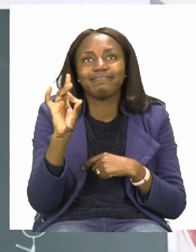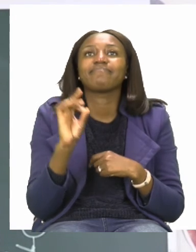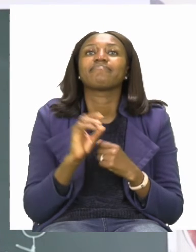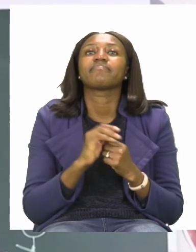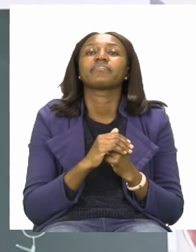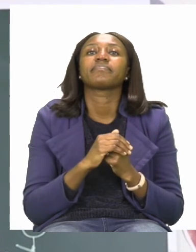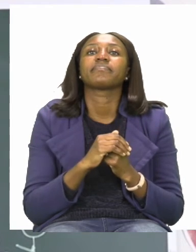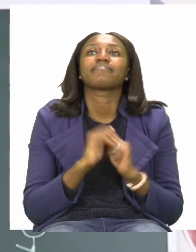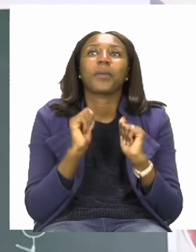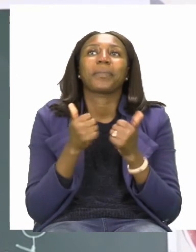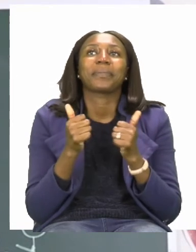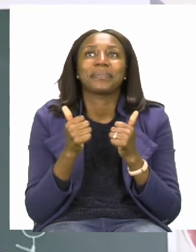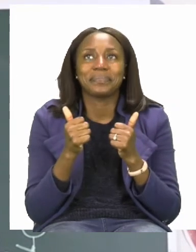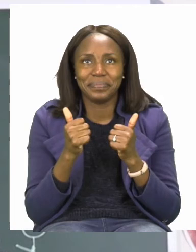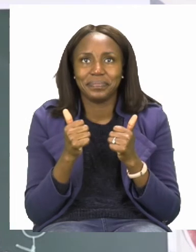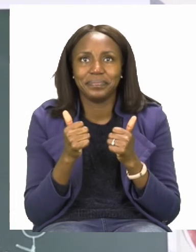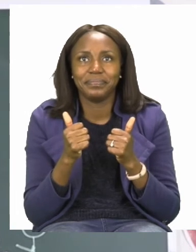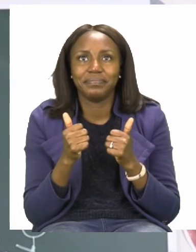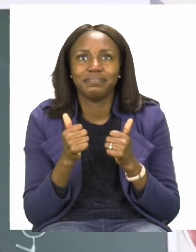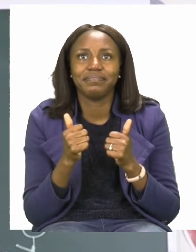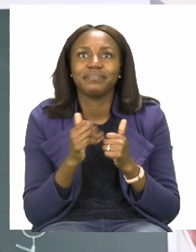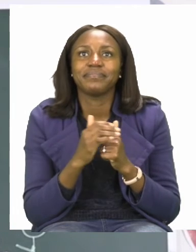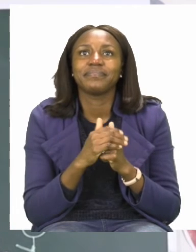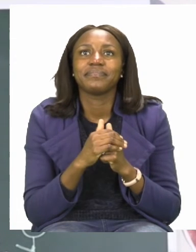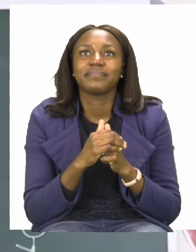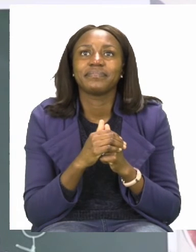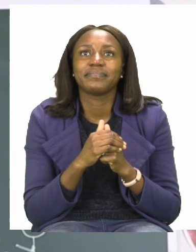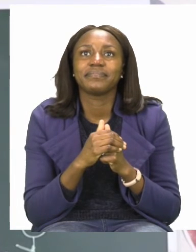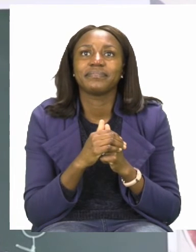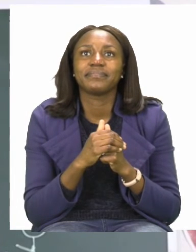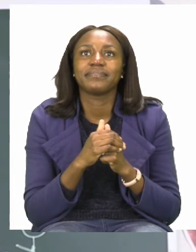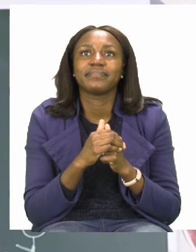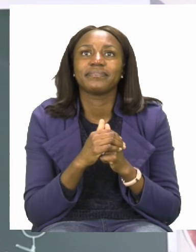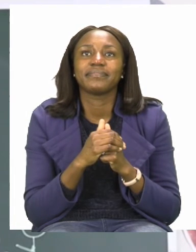8. Well done. Let me use another color for our answer.